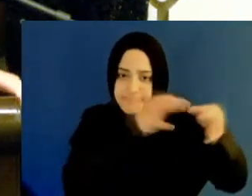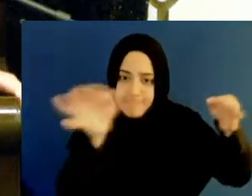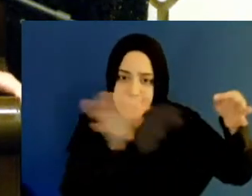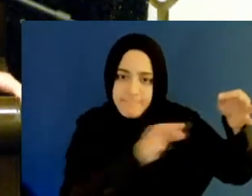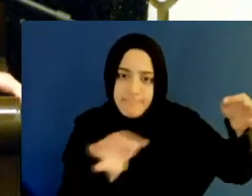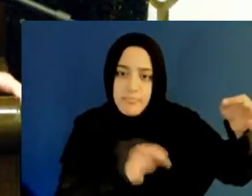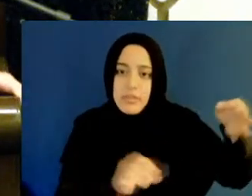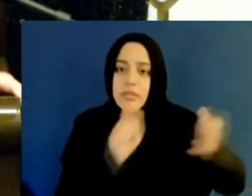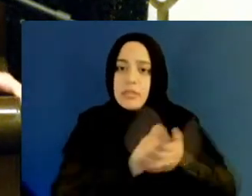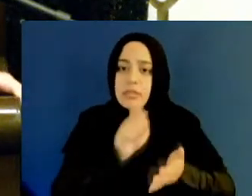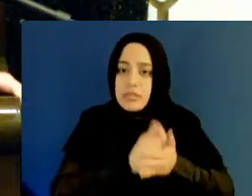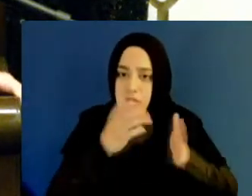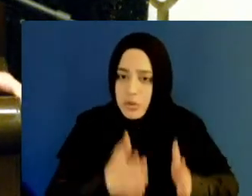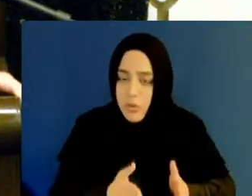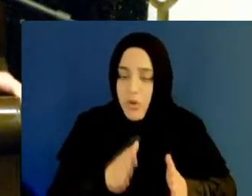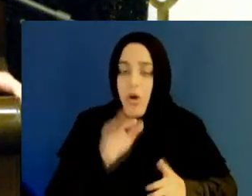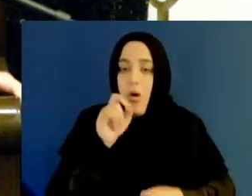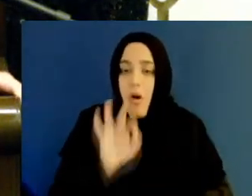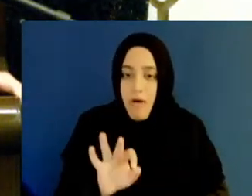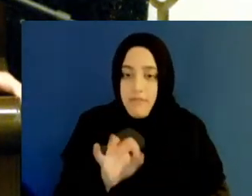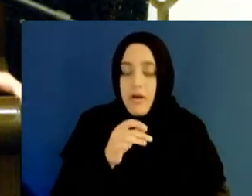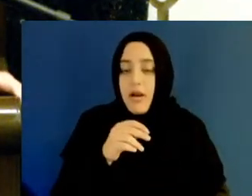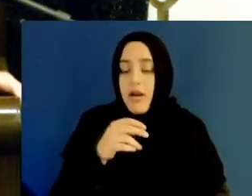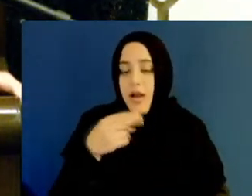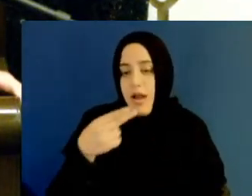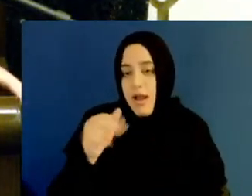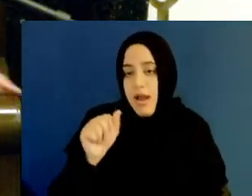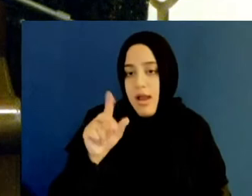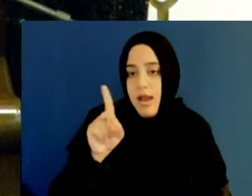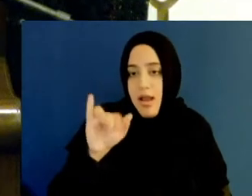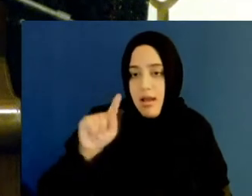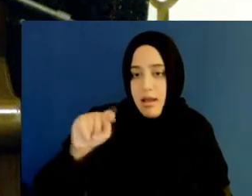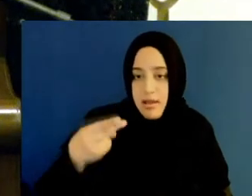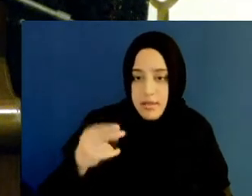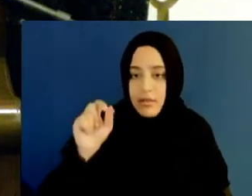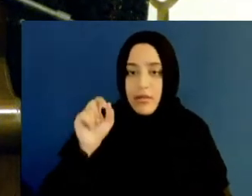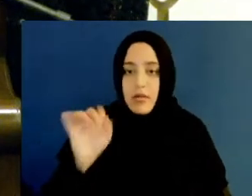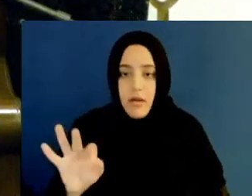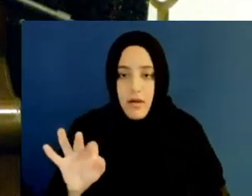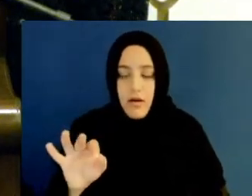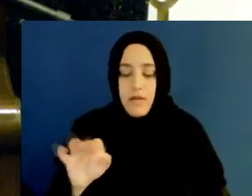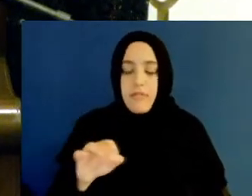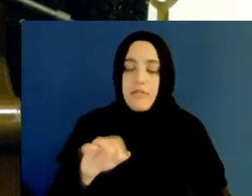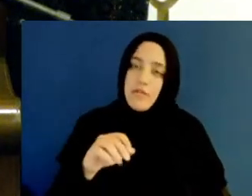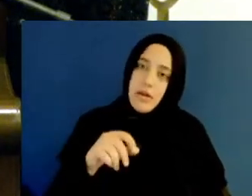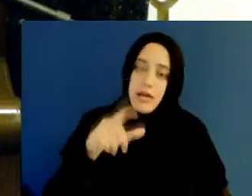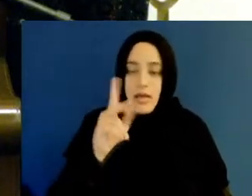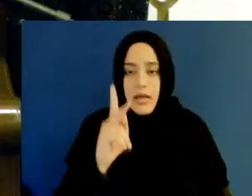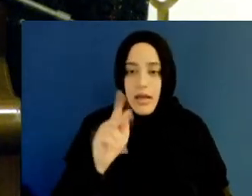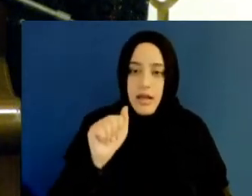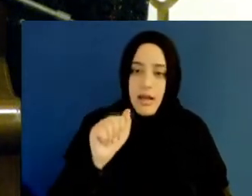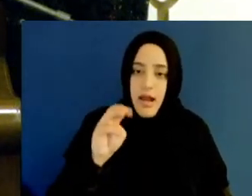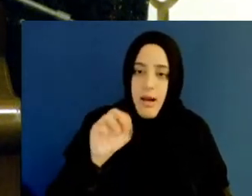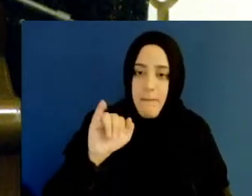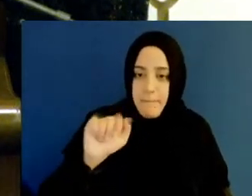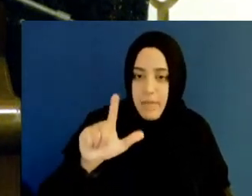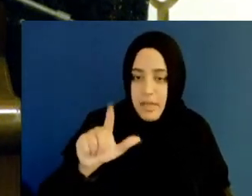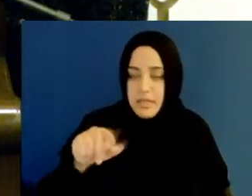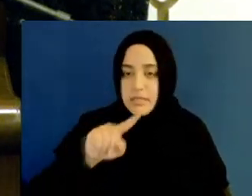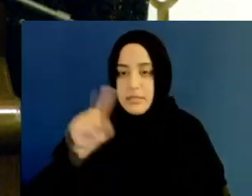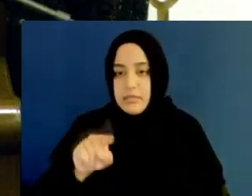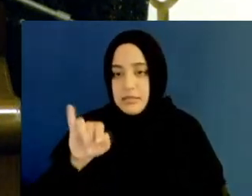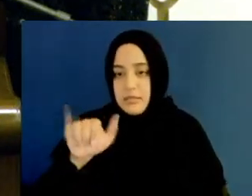of the hadith of Kamilu Ziyarat, within the text Kamilu Ziyarat, authored by Sheikh ibn Kaulaway, rahmatullah